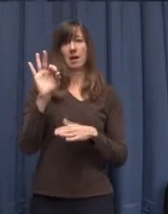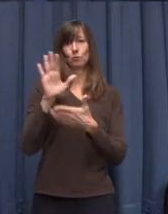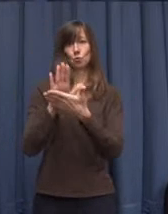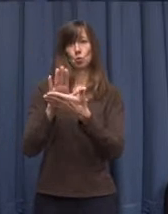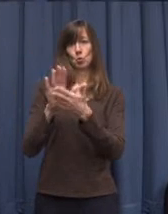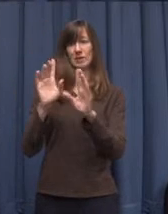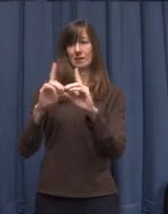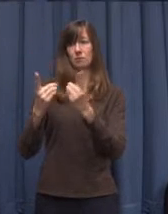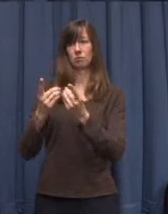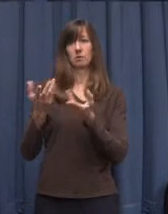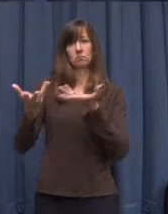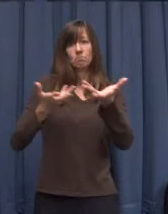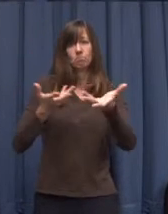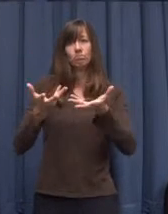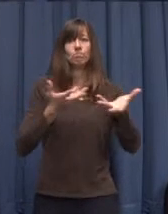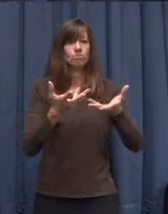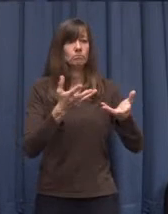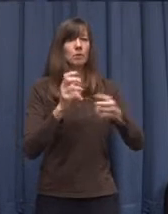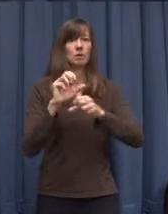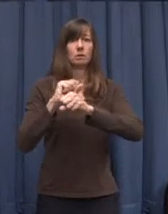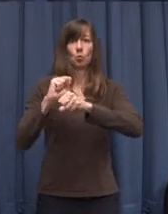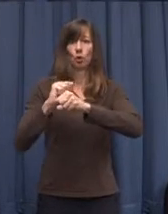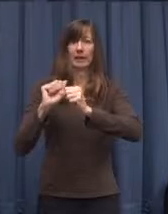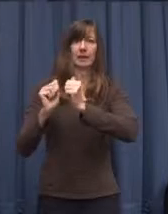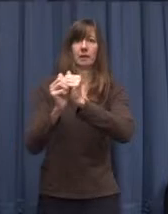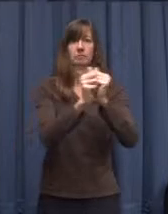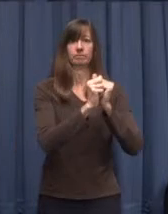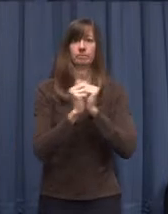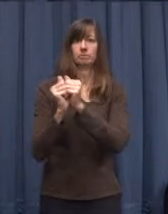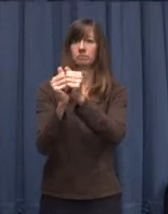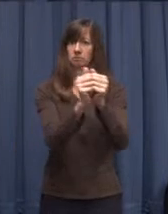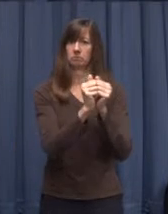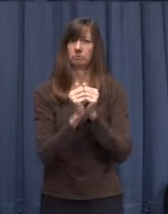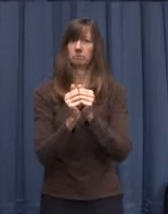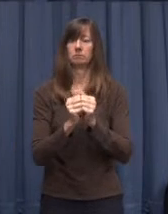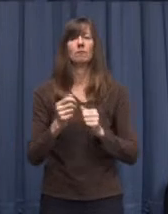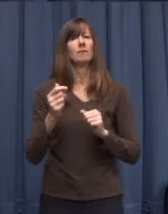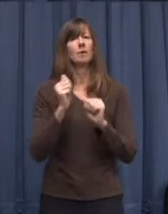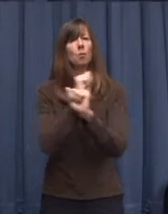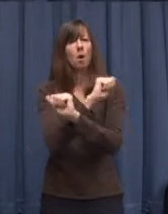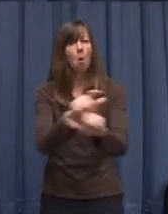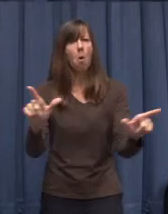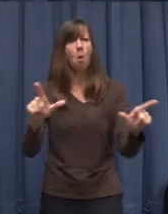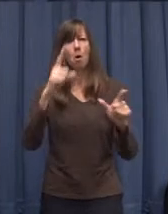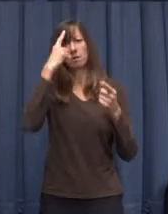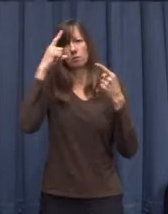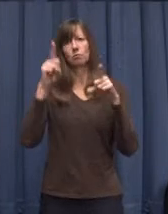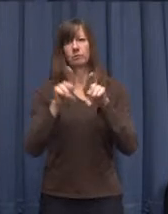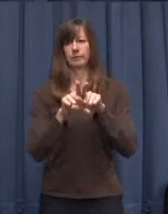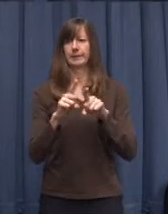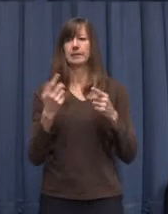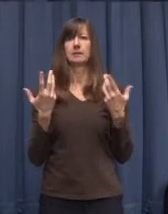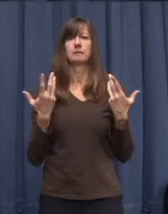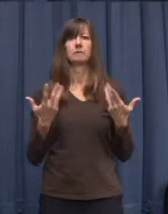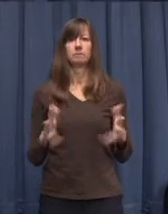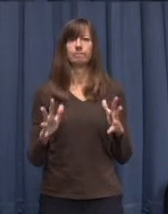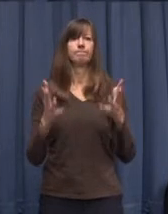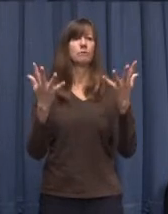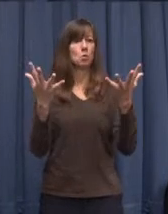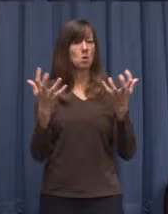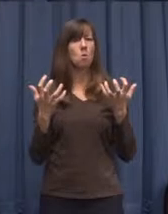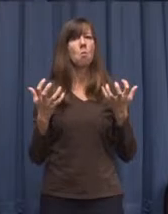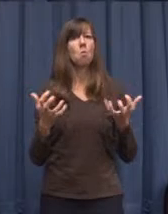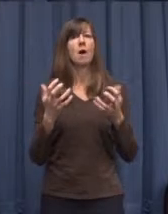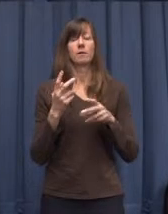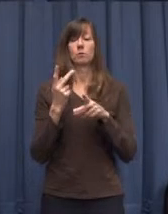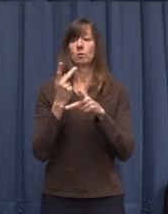with them. We all agree that we want to try to keep safely, of course, but try to